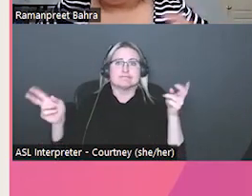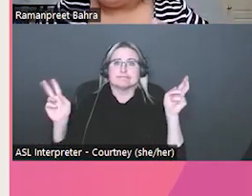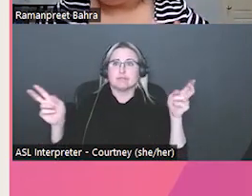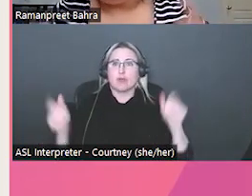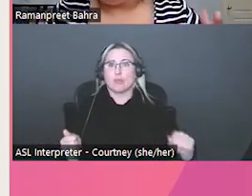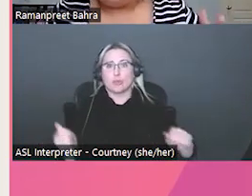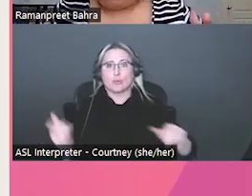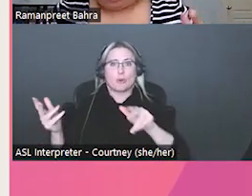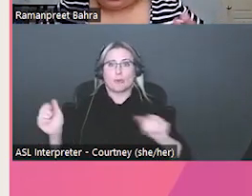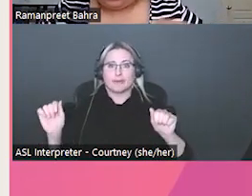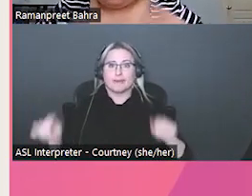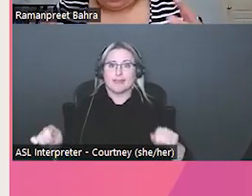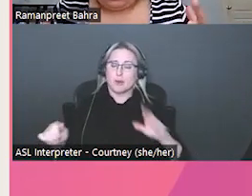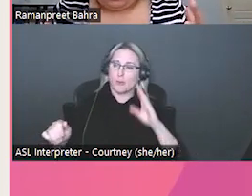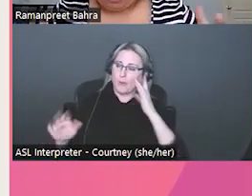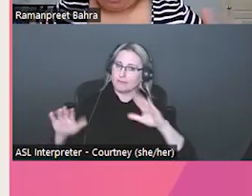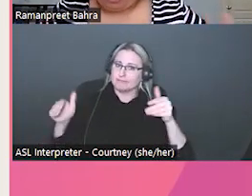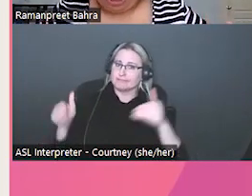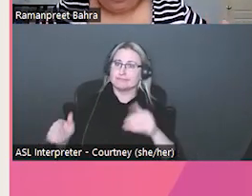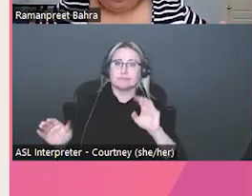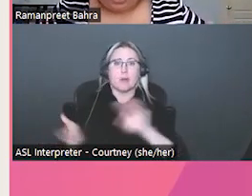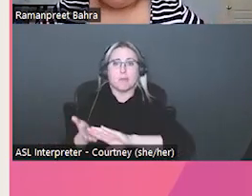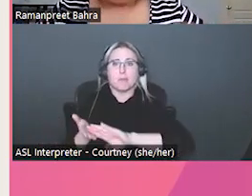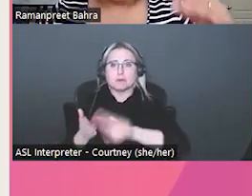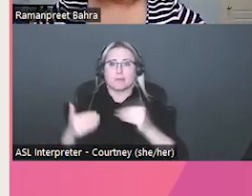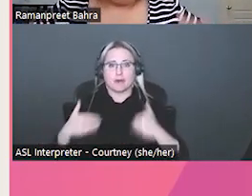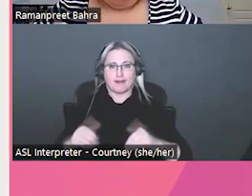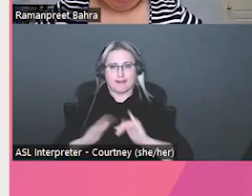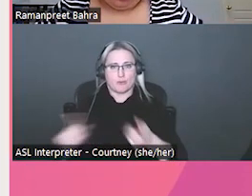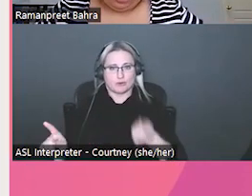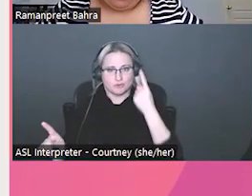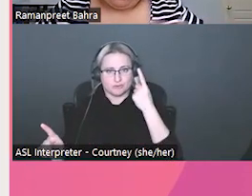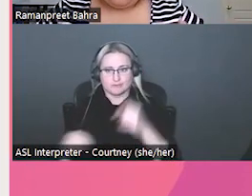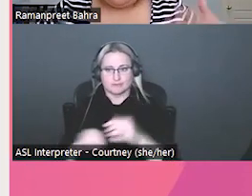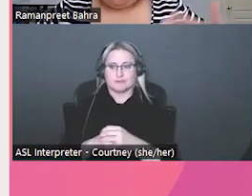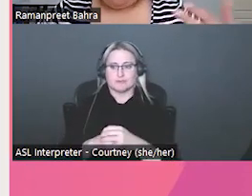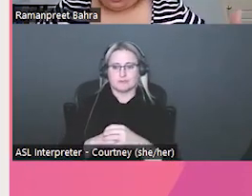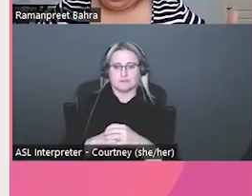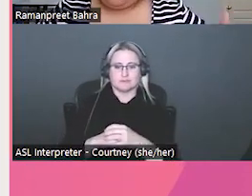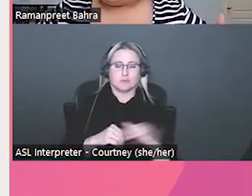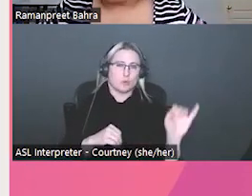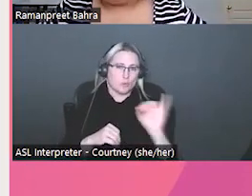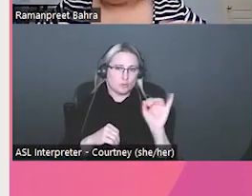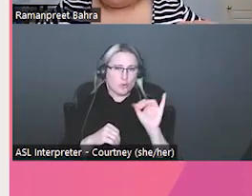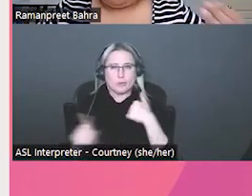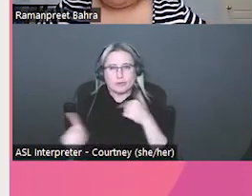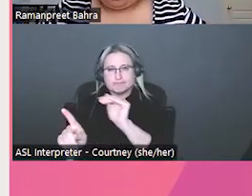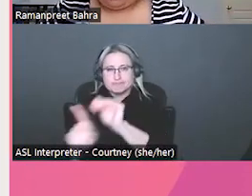wrapped around marginalized bodies and the ways they're understood. So overall, we seek to remind folks